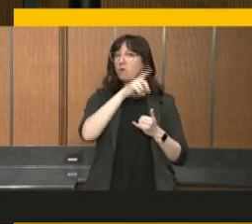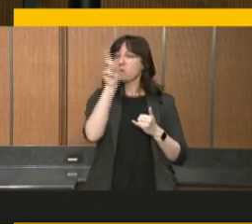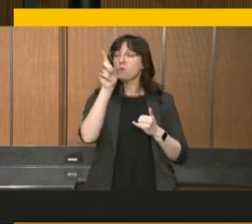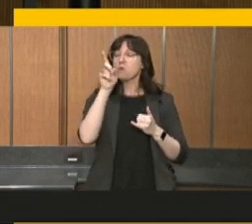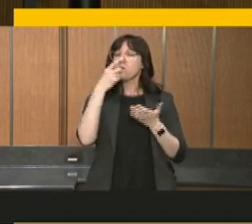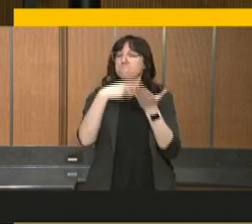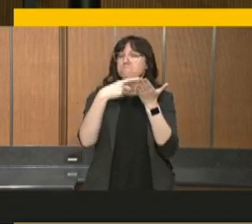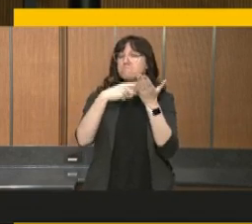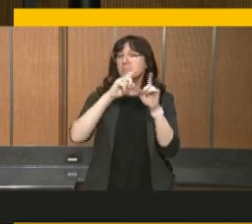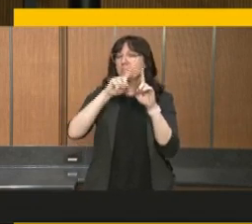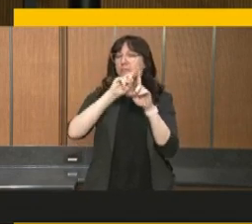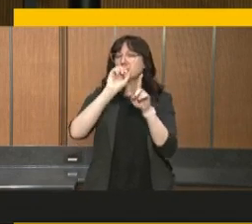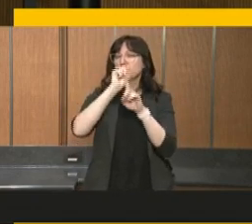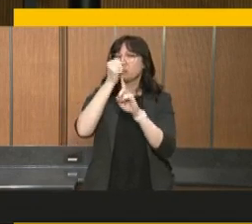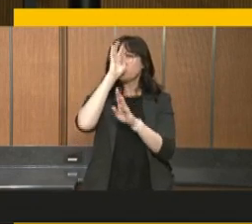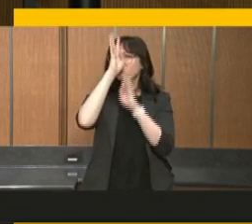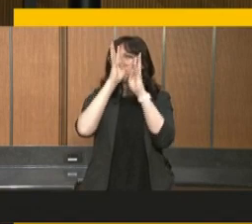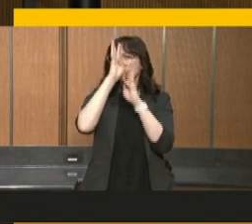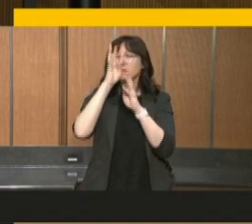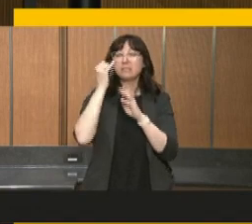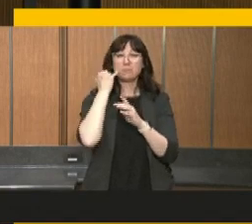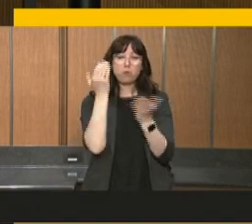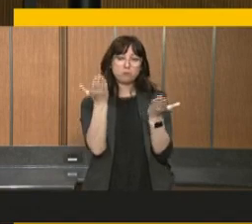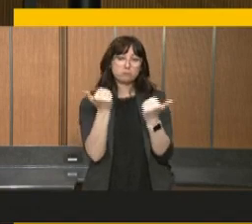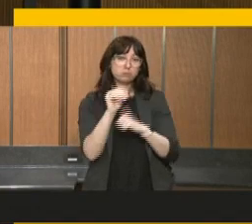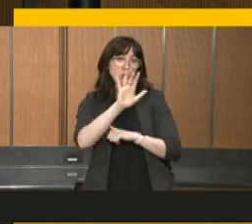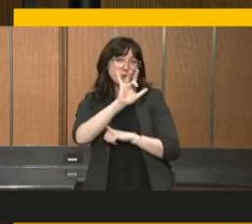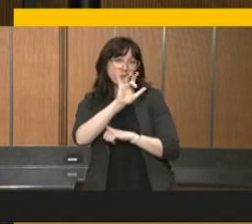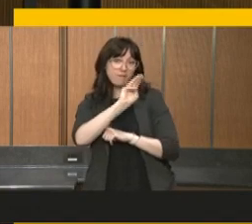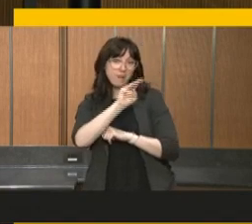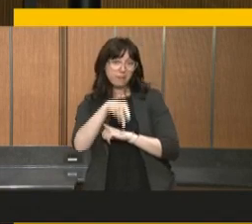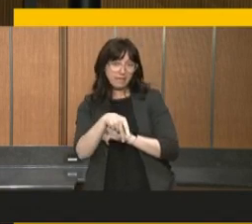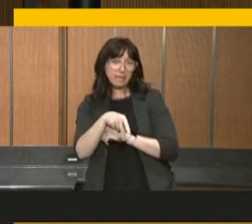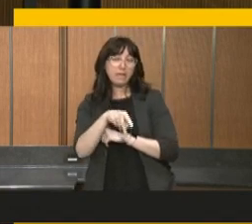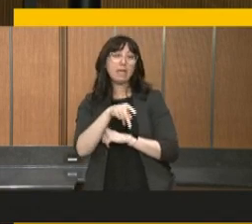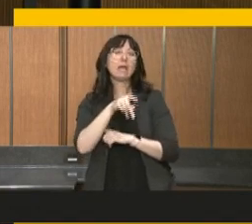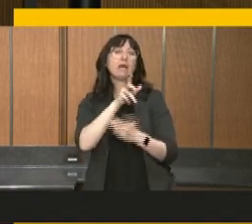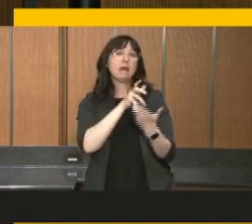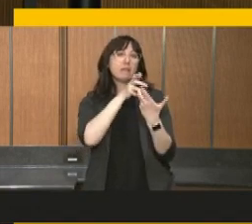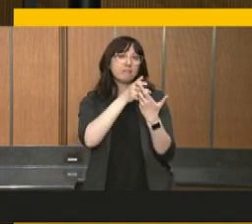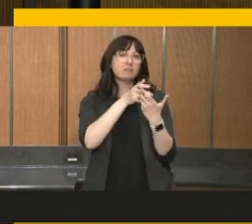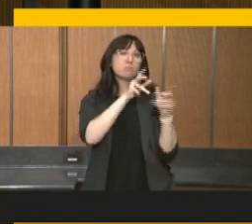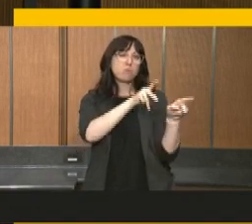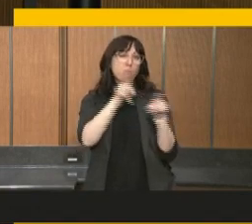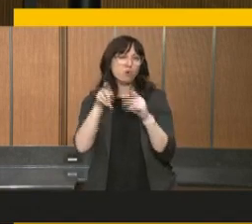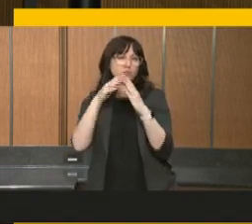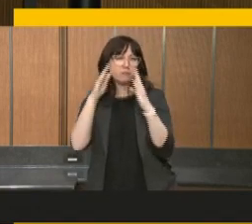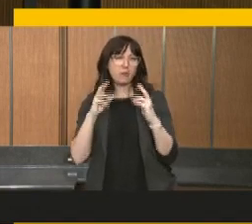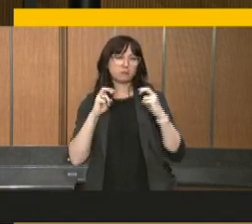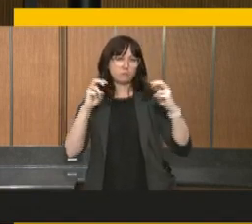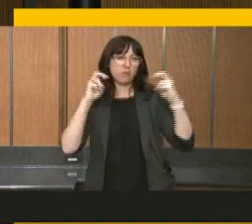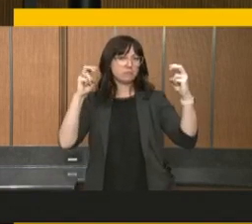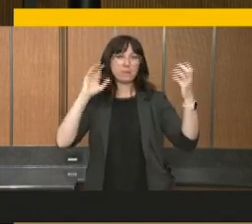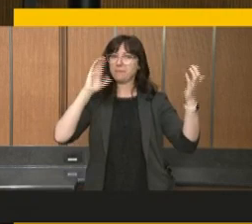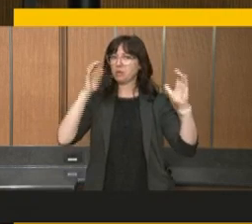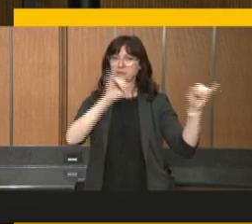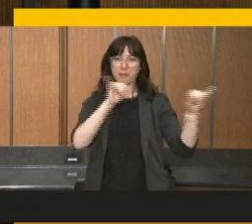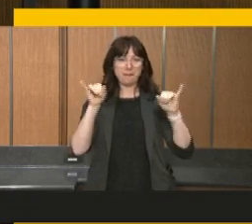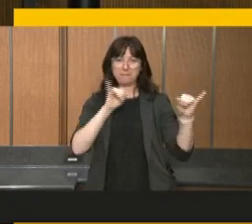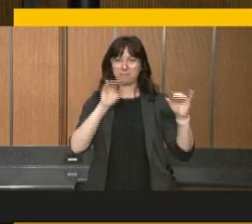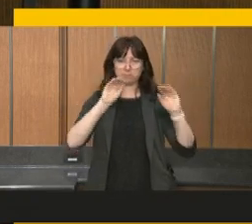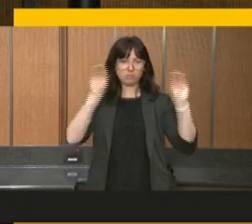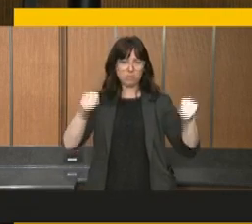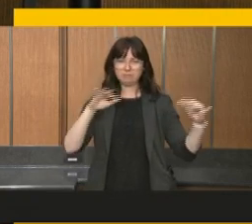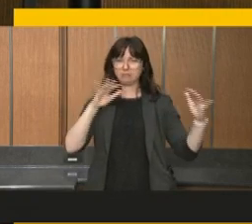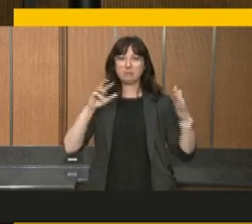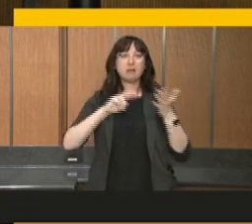scenarios. So let's say we bring back 25 MPs that reflect the proportion of the House. It's a mirror of the House, and we take MPs that don't have to travel